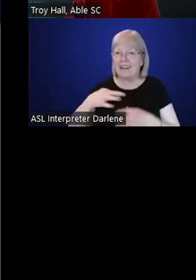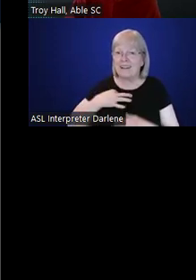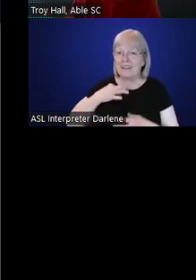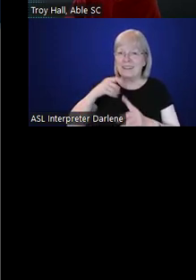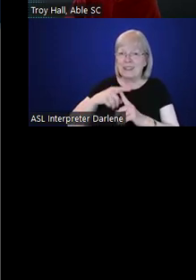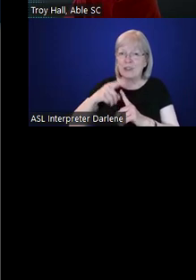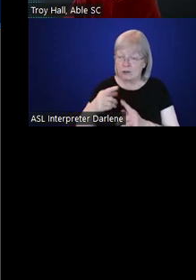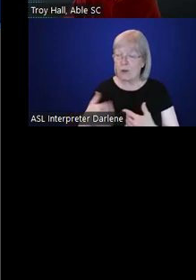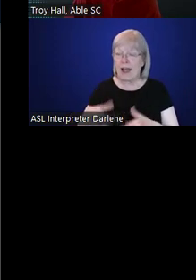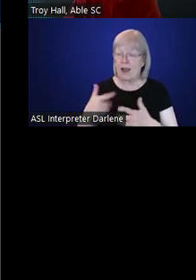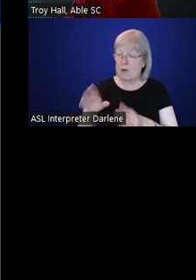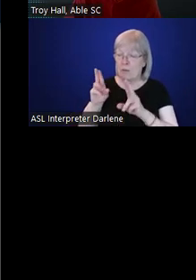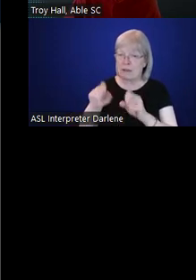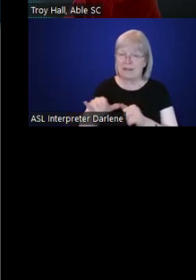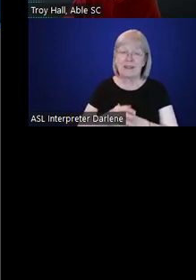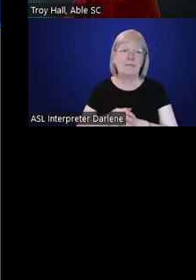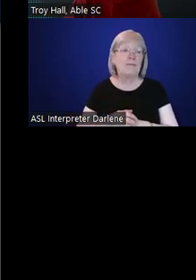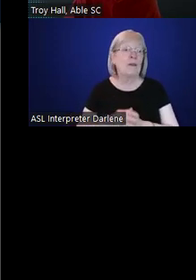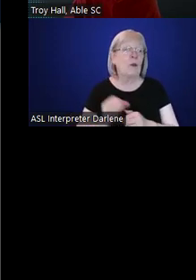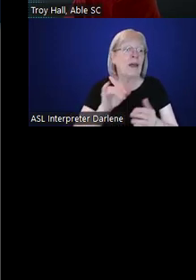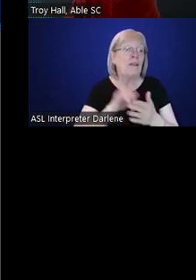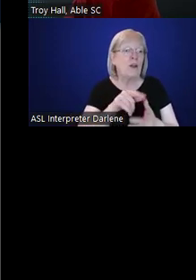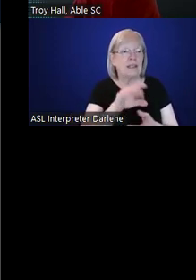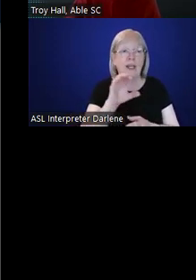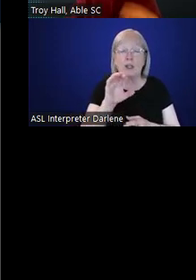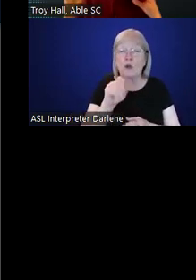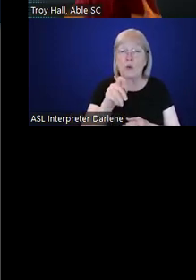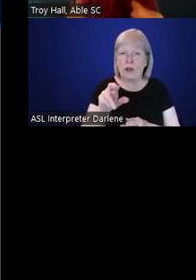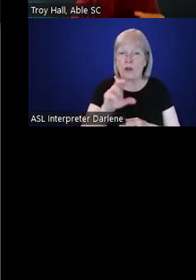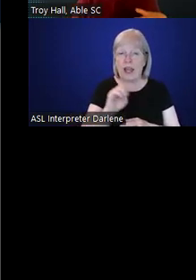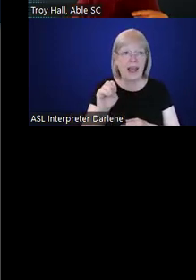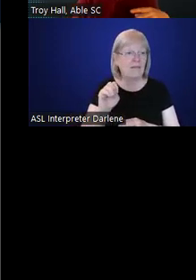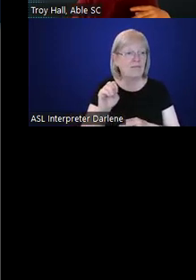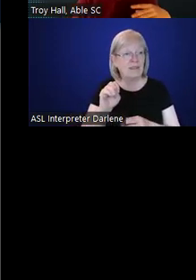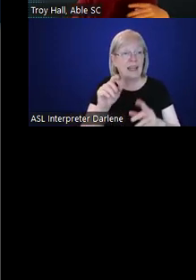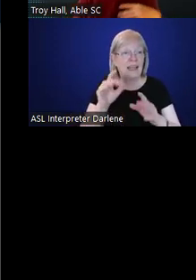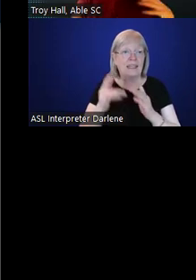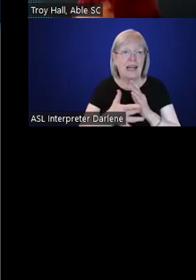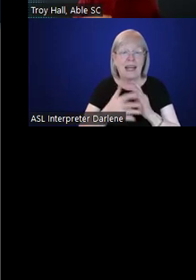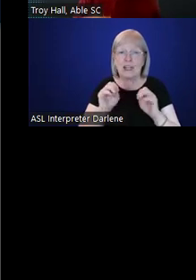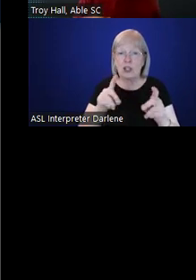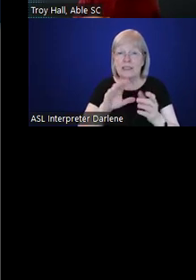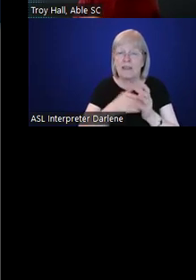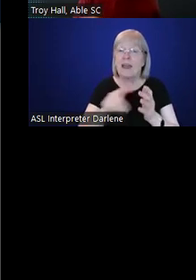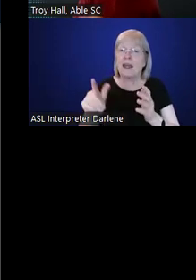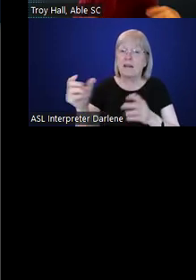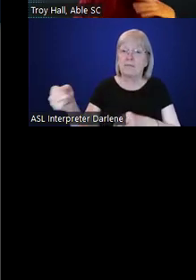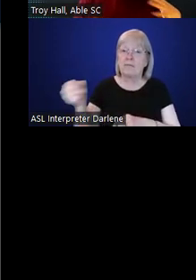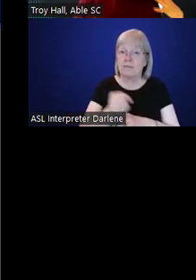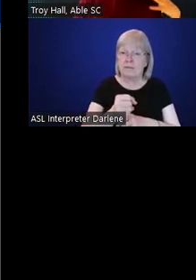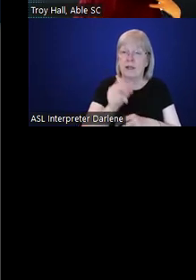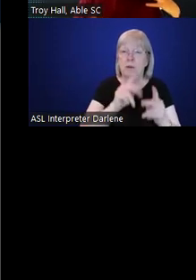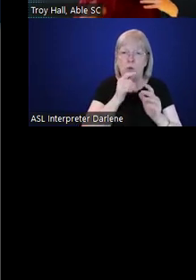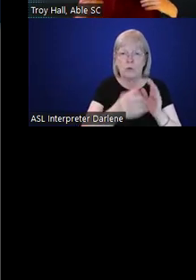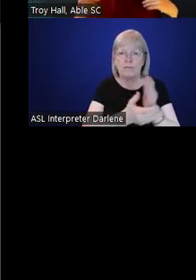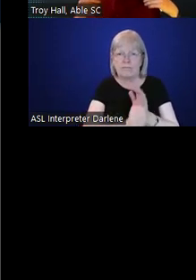So career and technical education centers, CTEs, they provide sort of a formal setting where experts from the field with